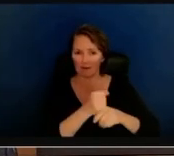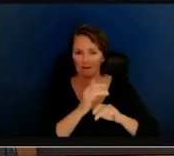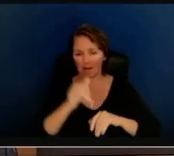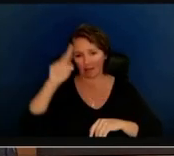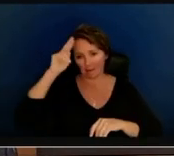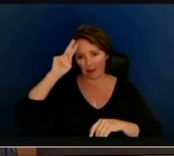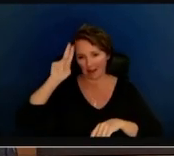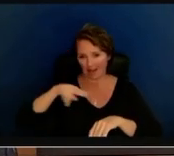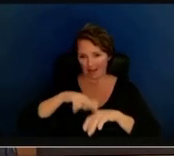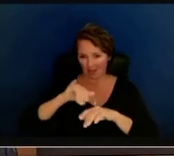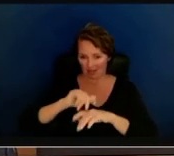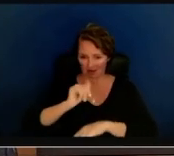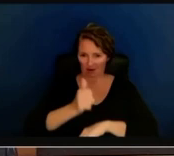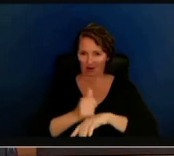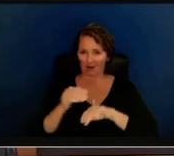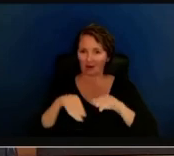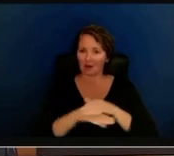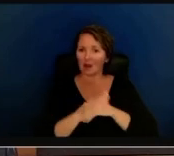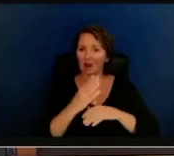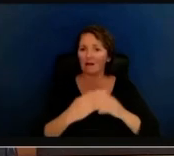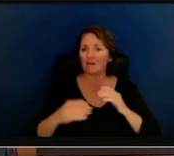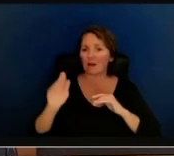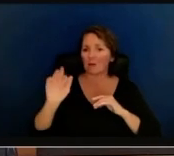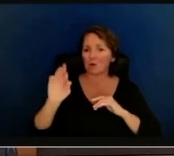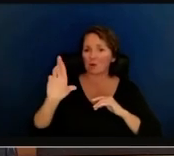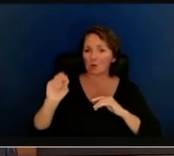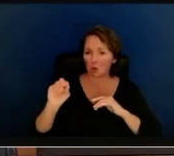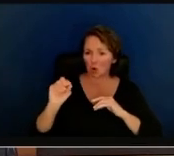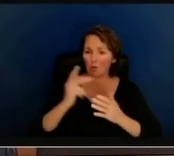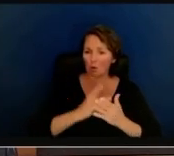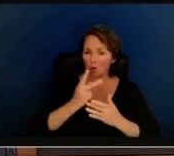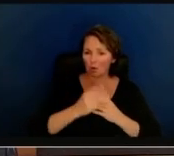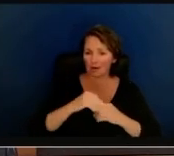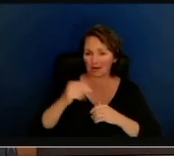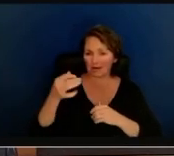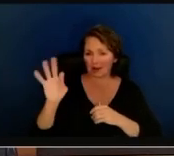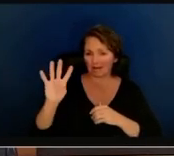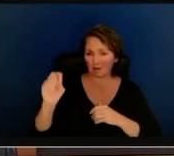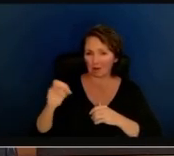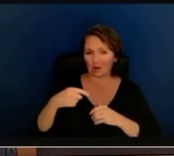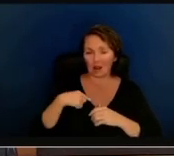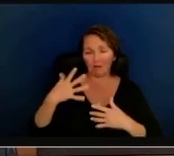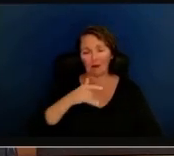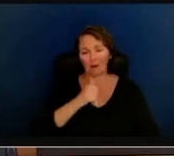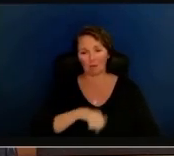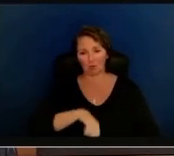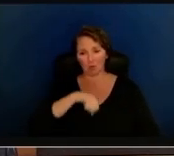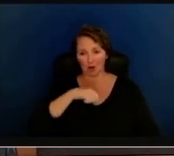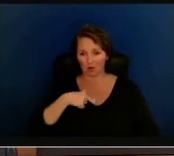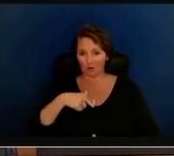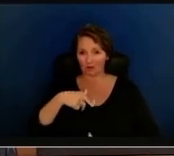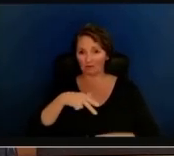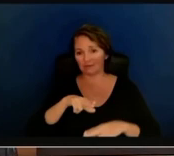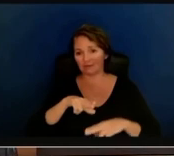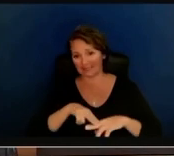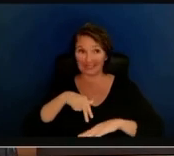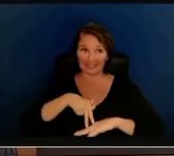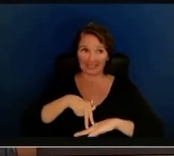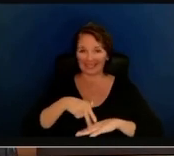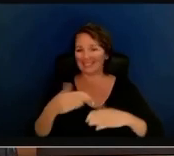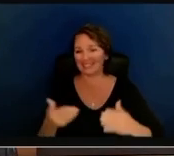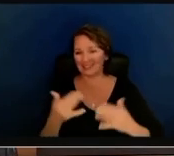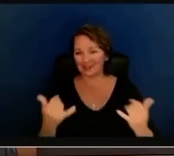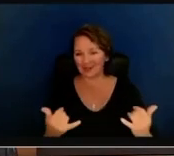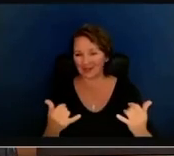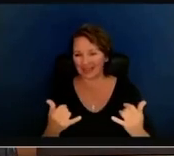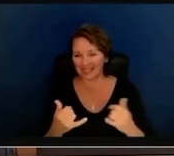that were a part of the Bracero program during the 1940s. I am incredibly proud to be sitting here today.